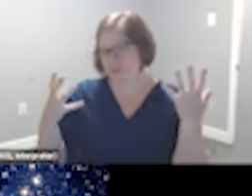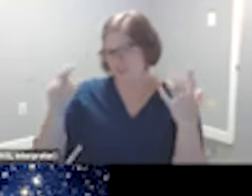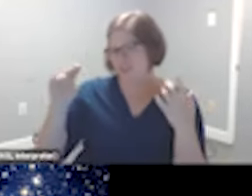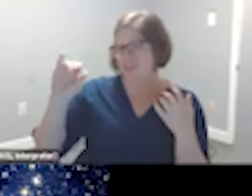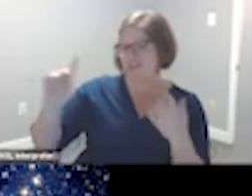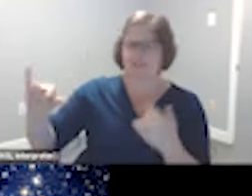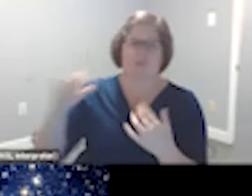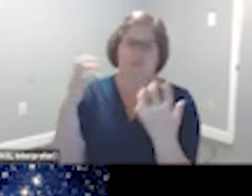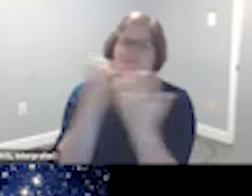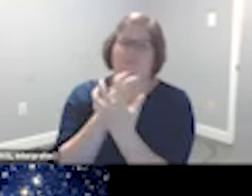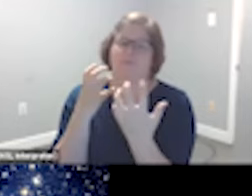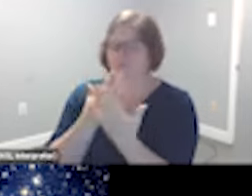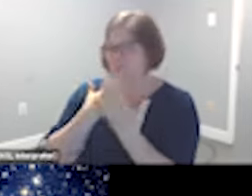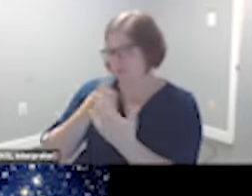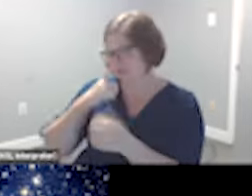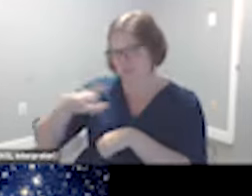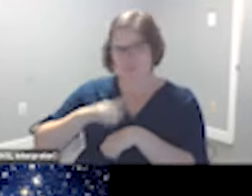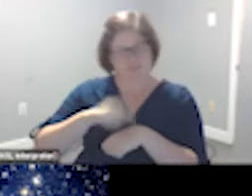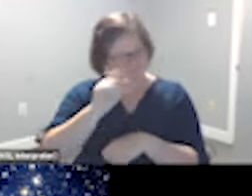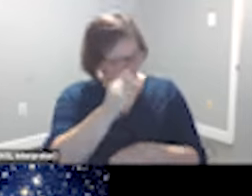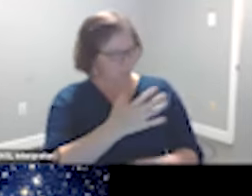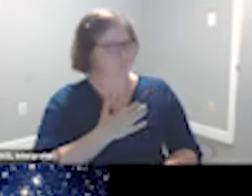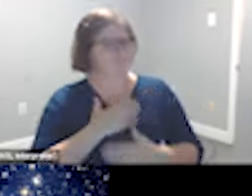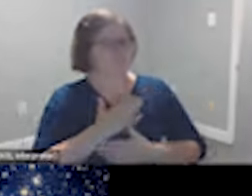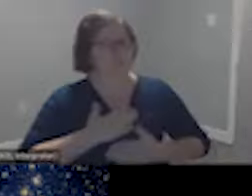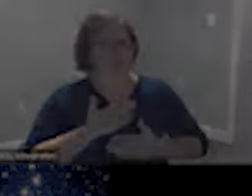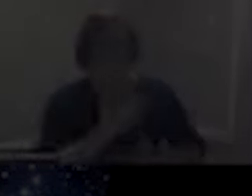And we really appreciate you sharing that with us today. Absolutely, my pleasure. Thanks, Anna. Thank you.